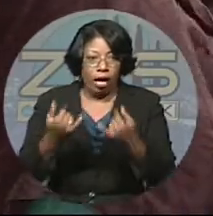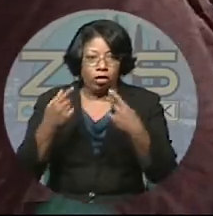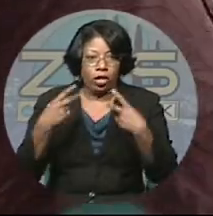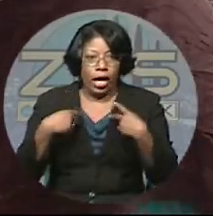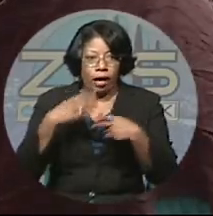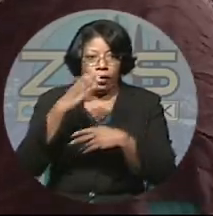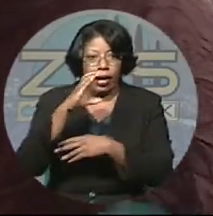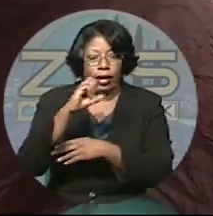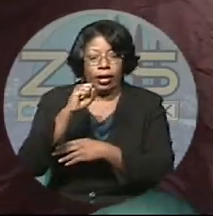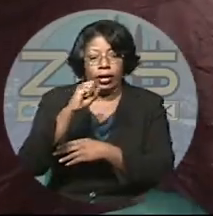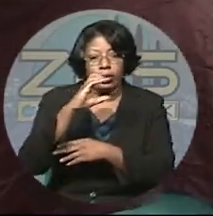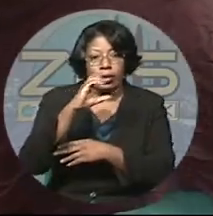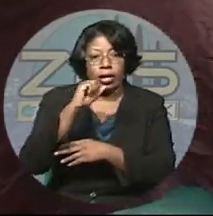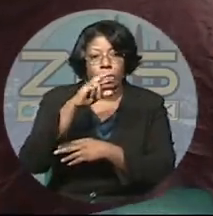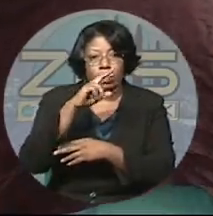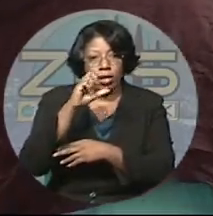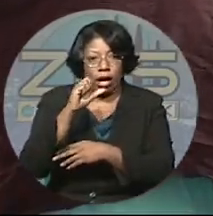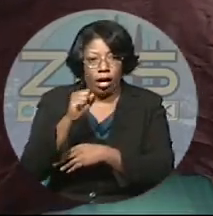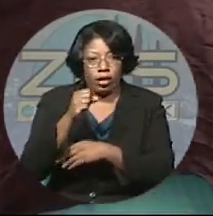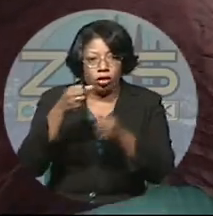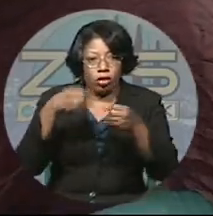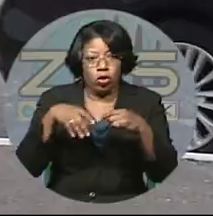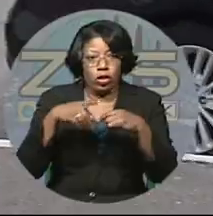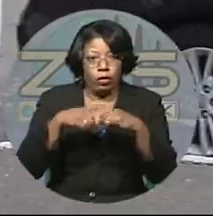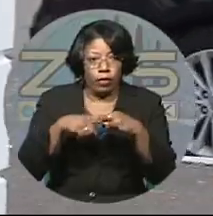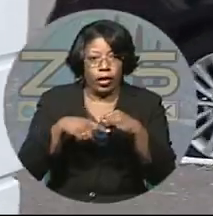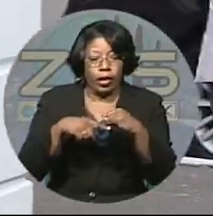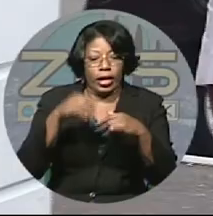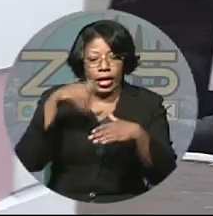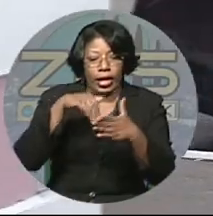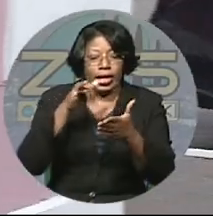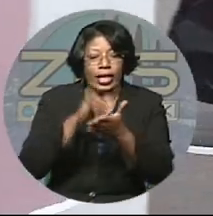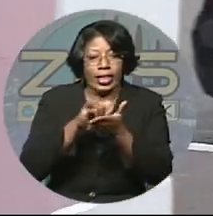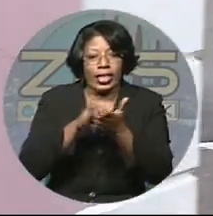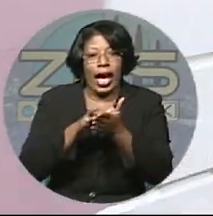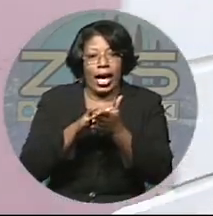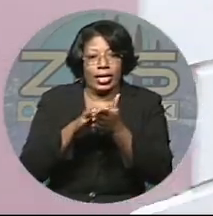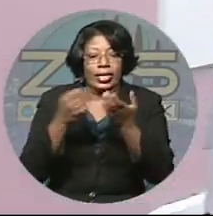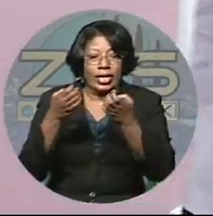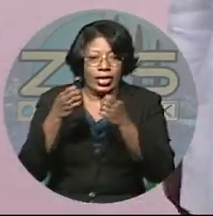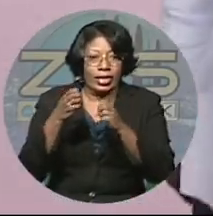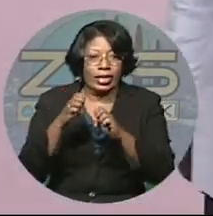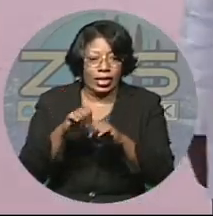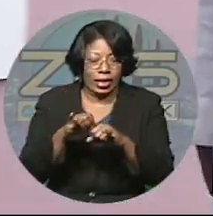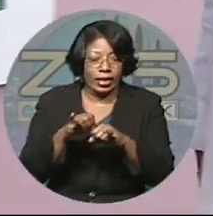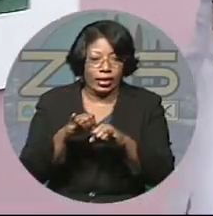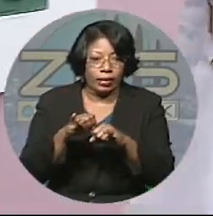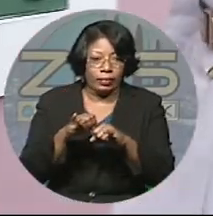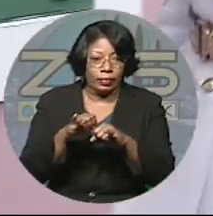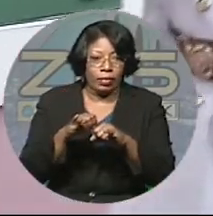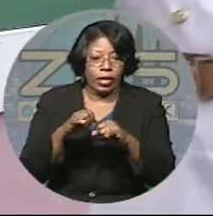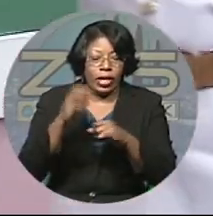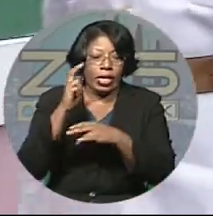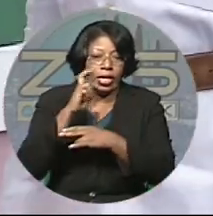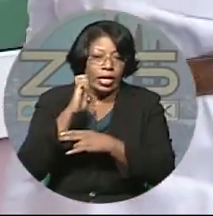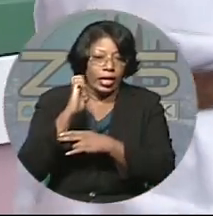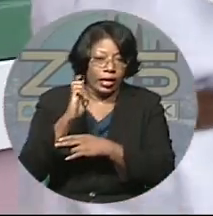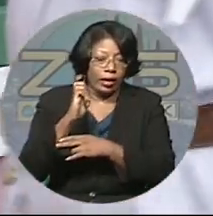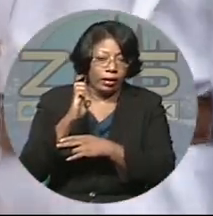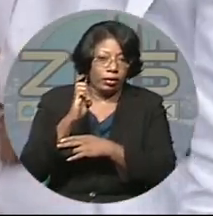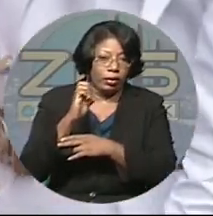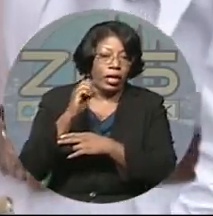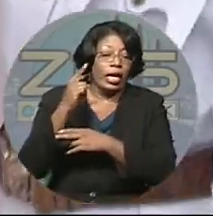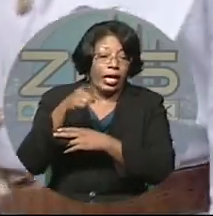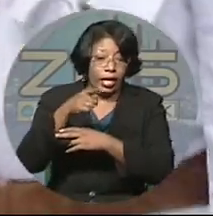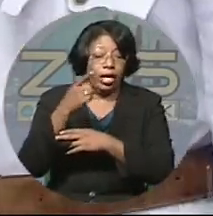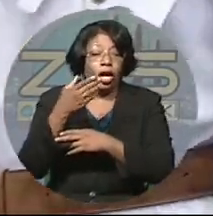scars and also lost a finger during the attack. Court evidence revealed that Young used marijuana frequently prior to the attack.